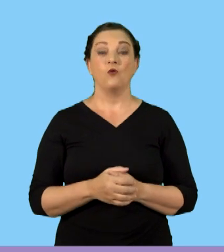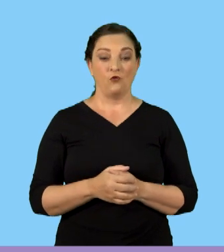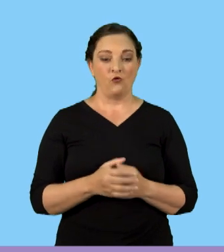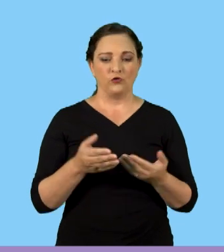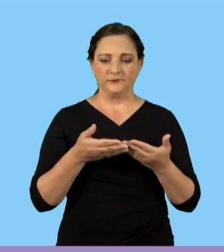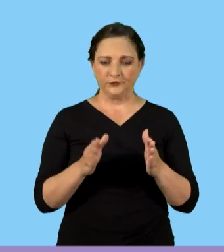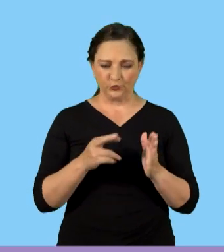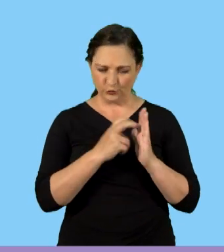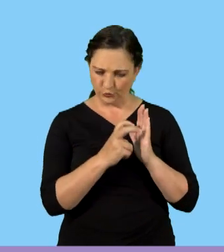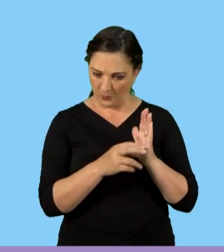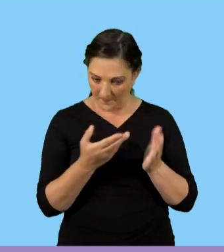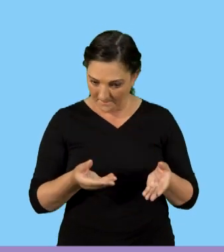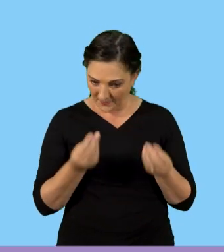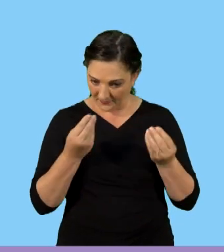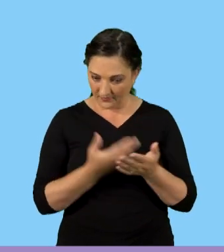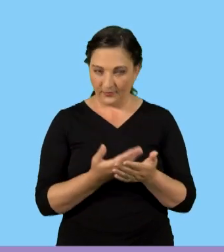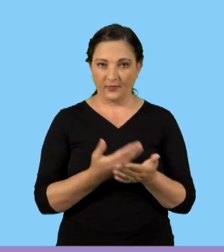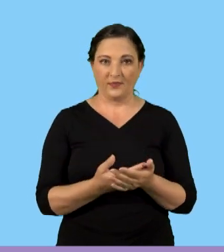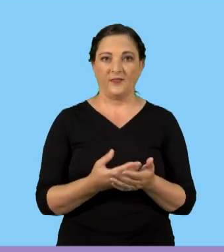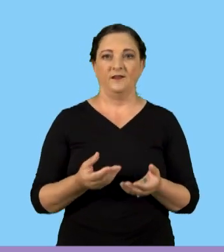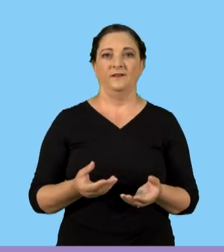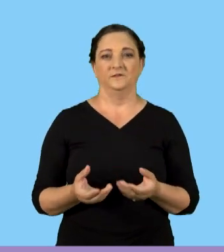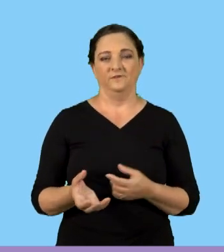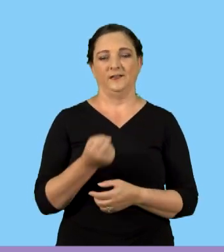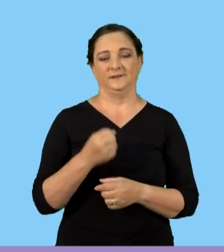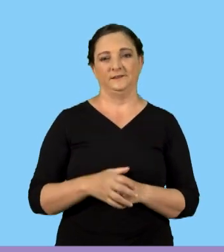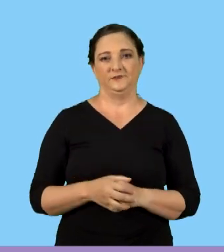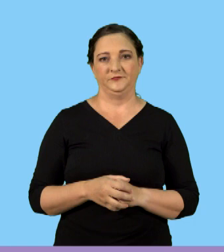the general rule for a given numerical pattern.